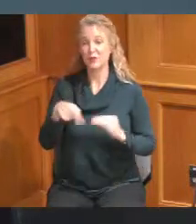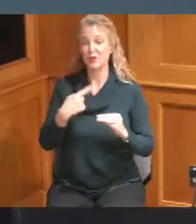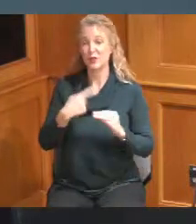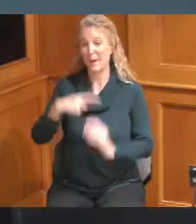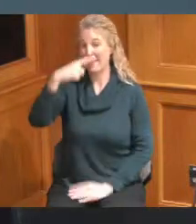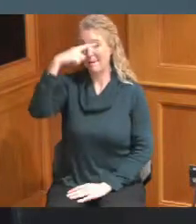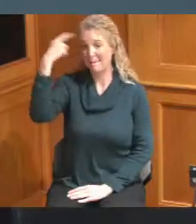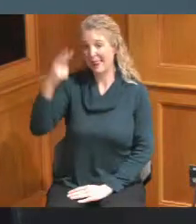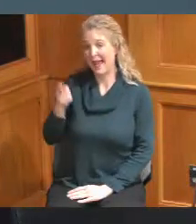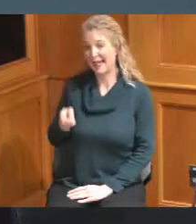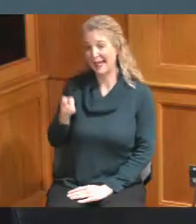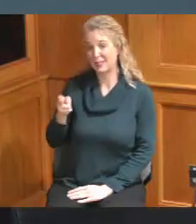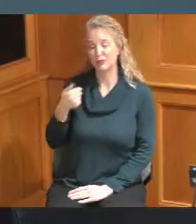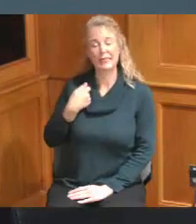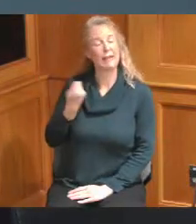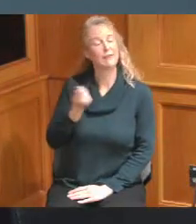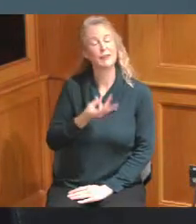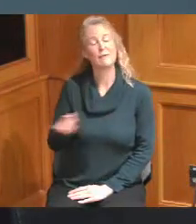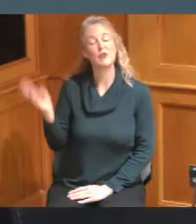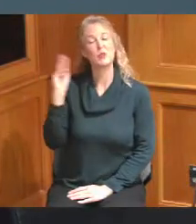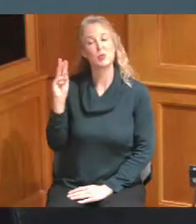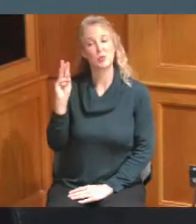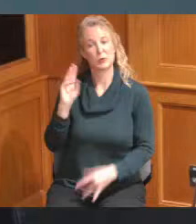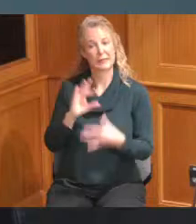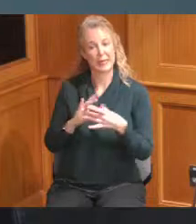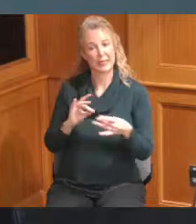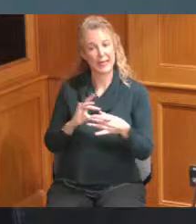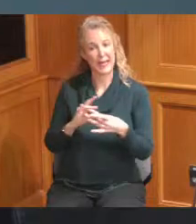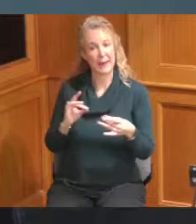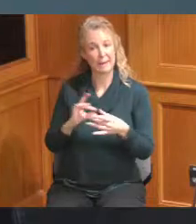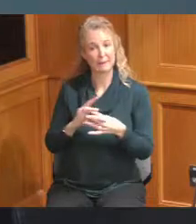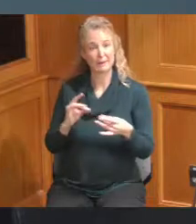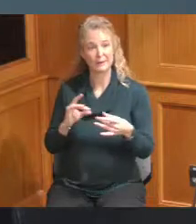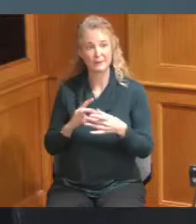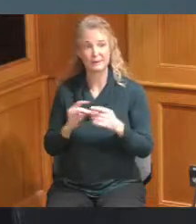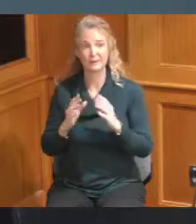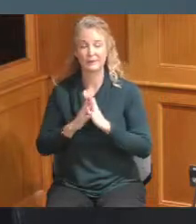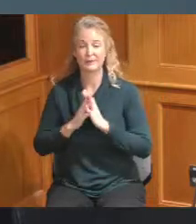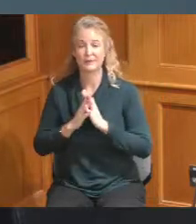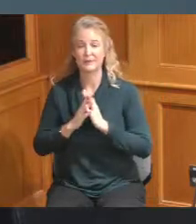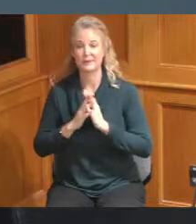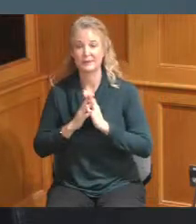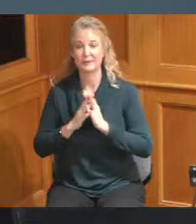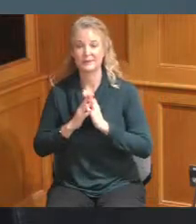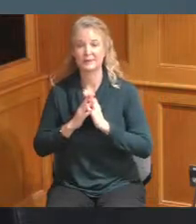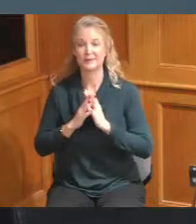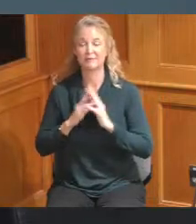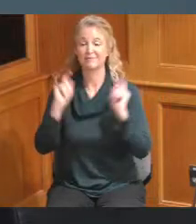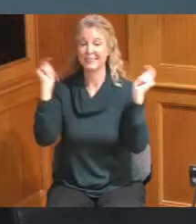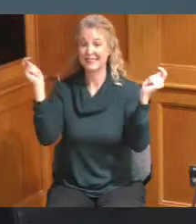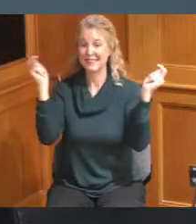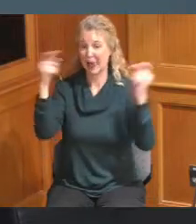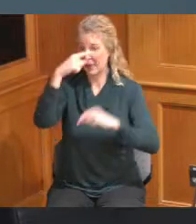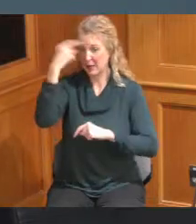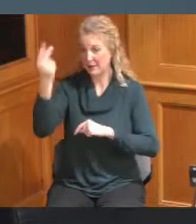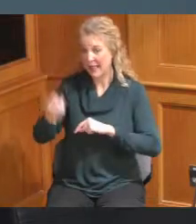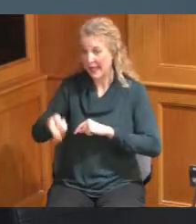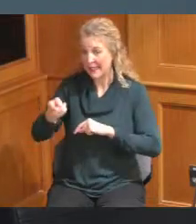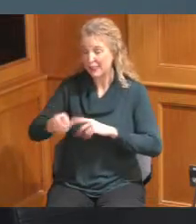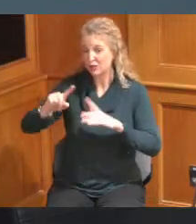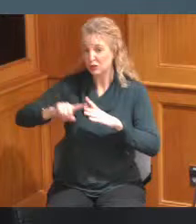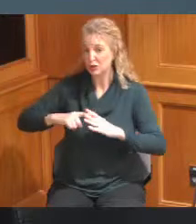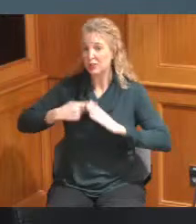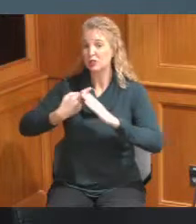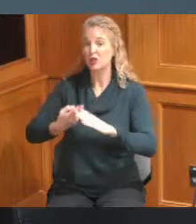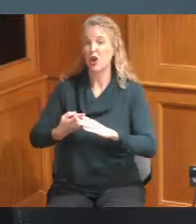history, I just have a couple words to say because we have to look at history. And the celebration of Black history